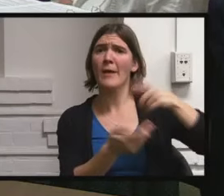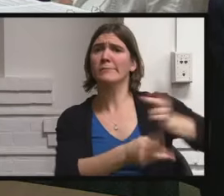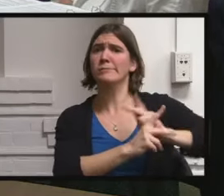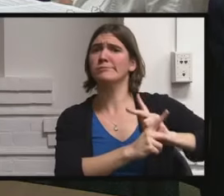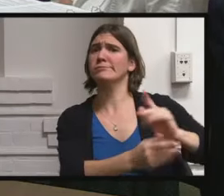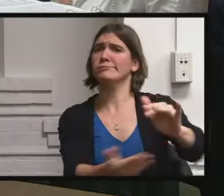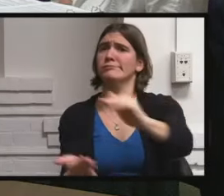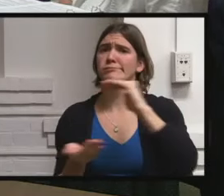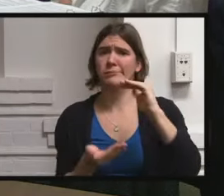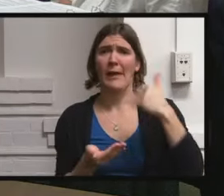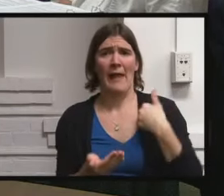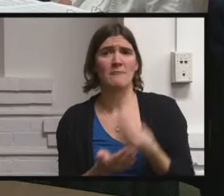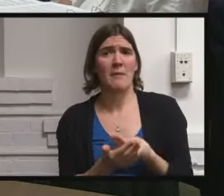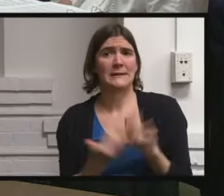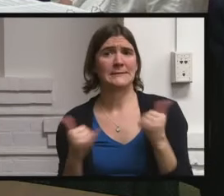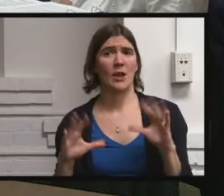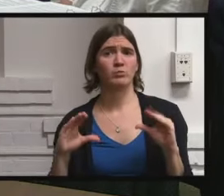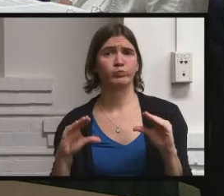coming in. Still,